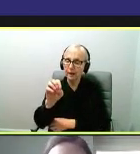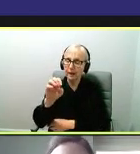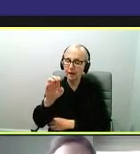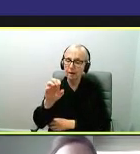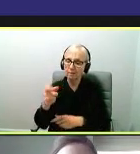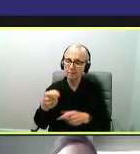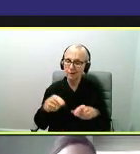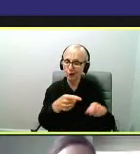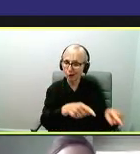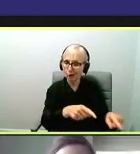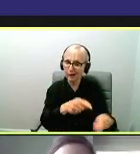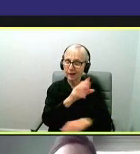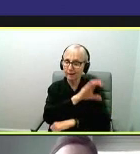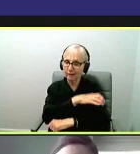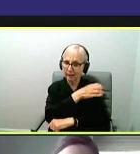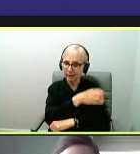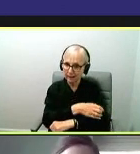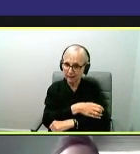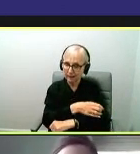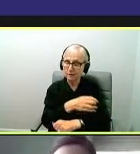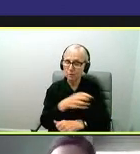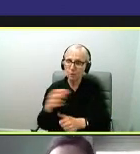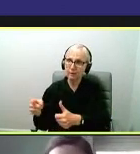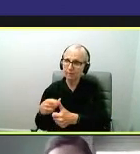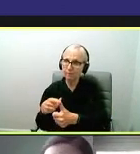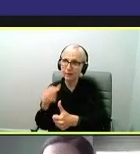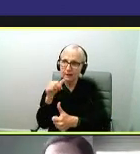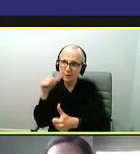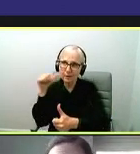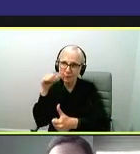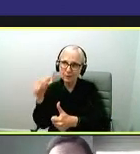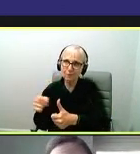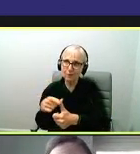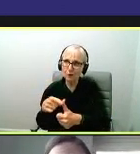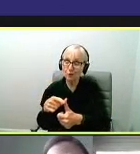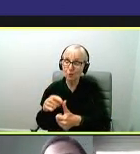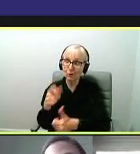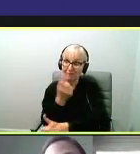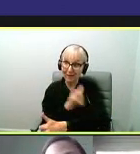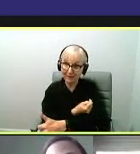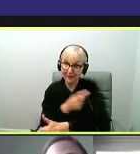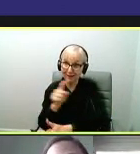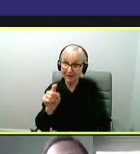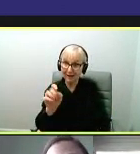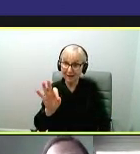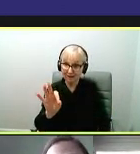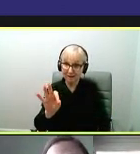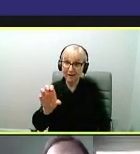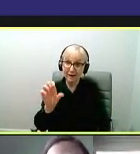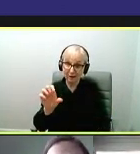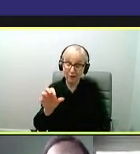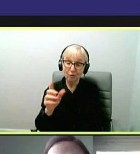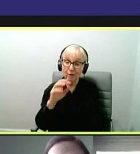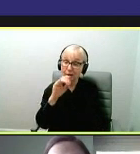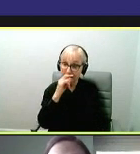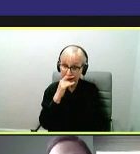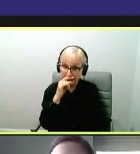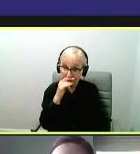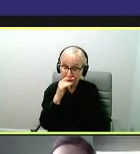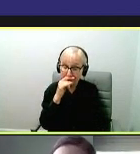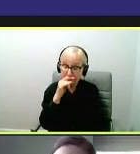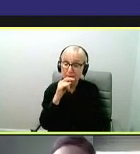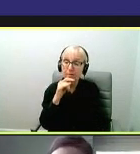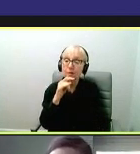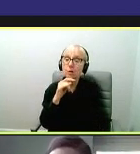3 clinics. We vaccinated, I think, a little over 900 kids, which is fantastic. We'll be running those clinics at